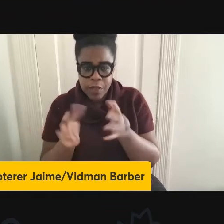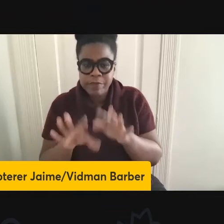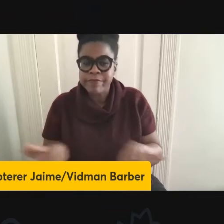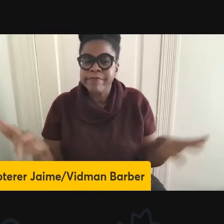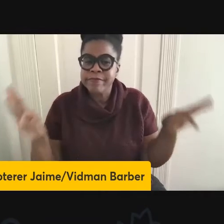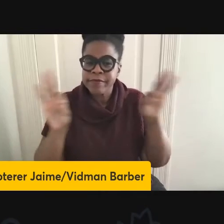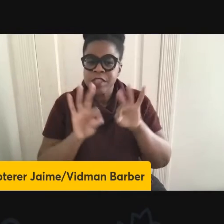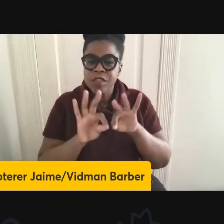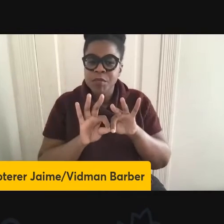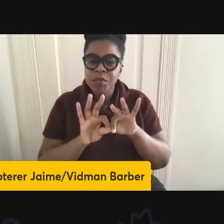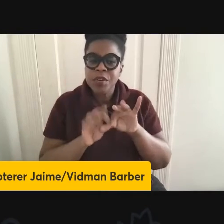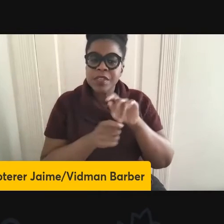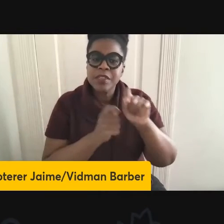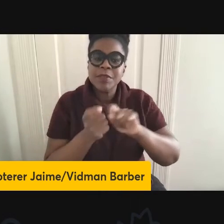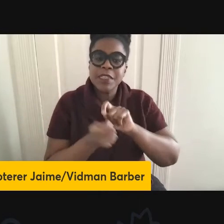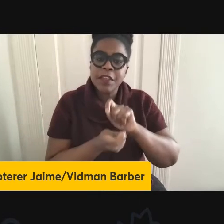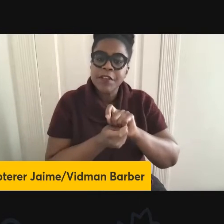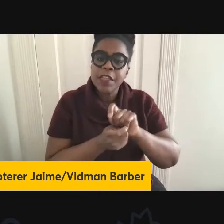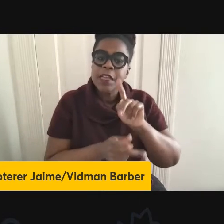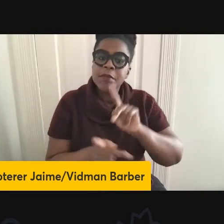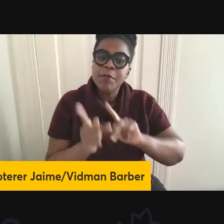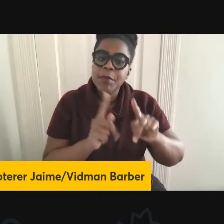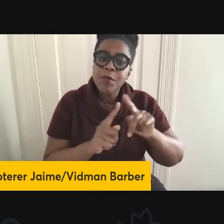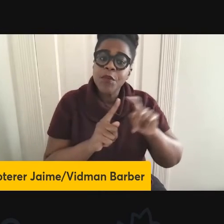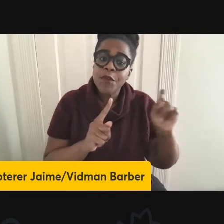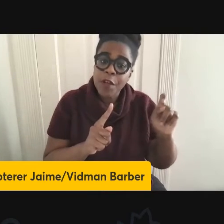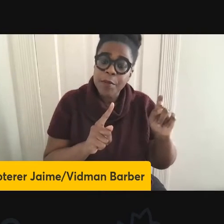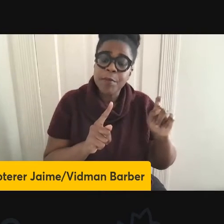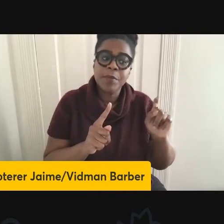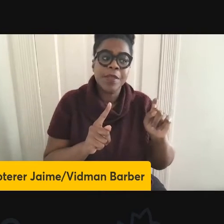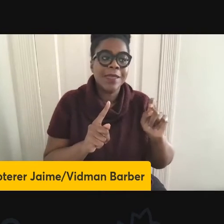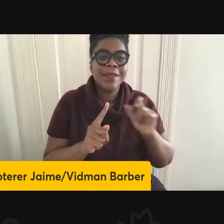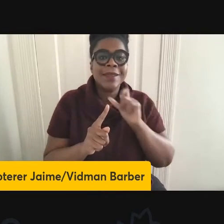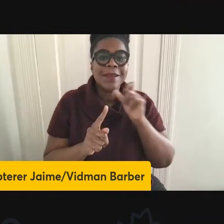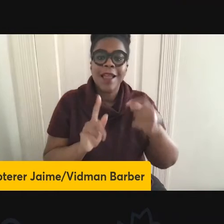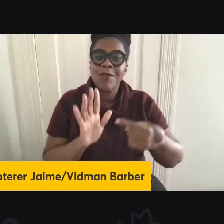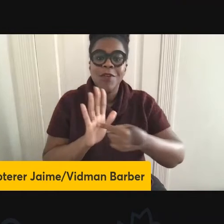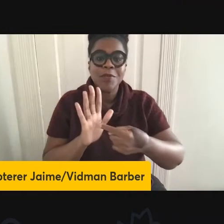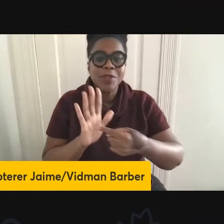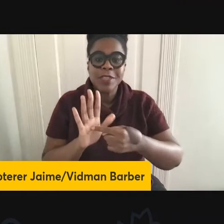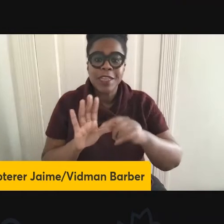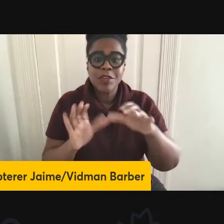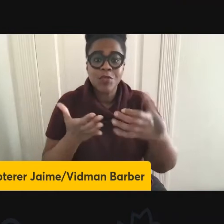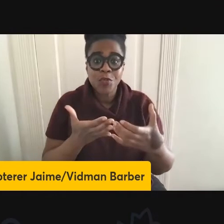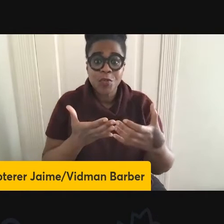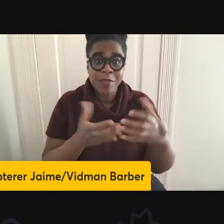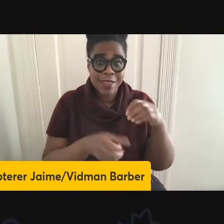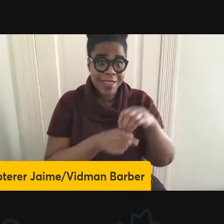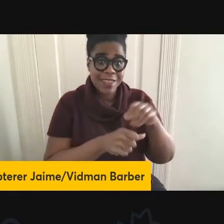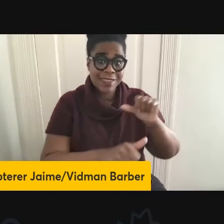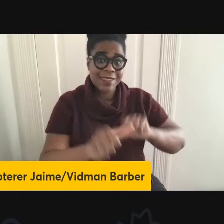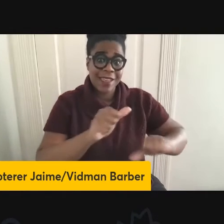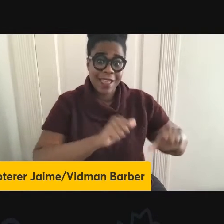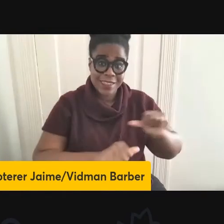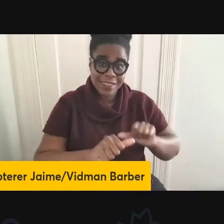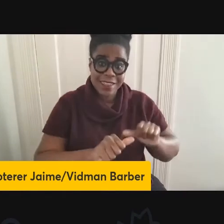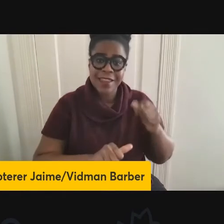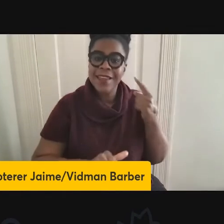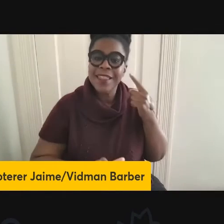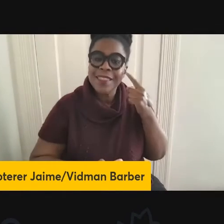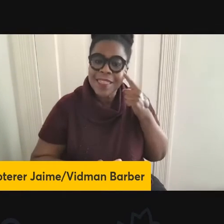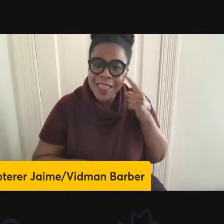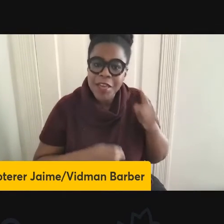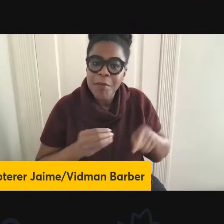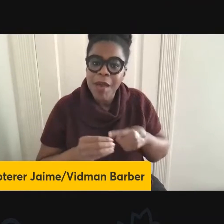important, particularly as people from underrepresented groups in science, to think about how to